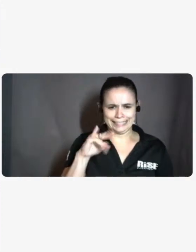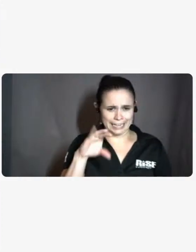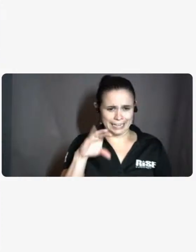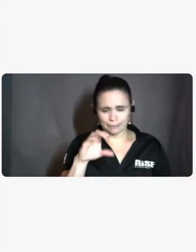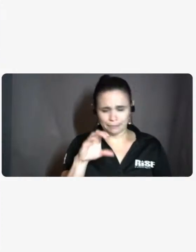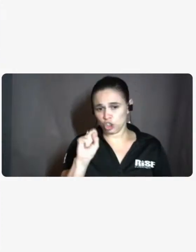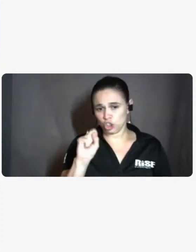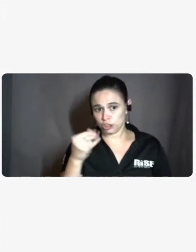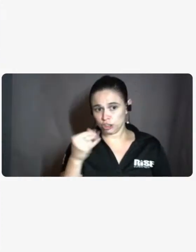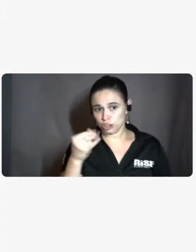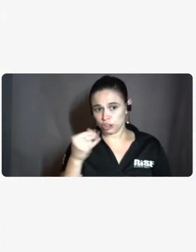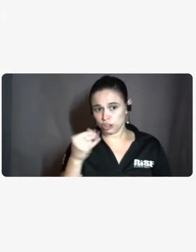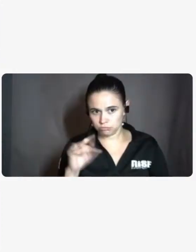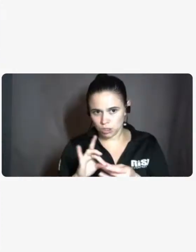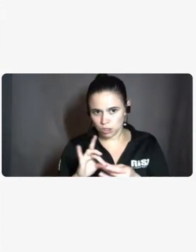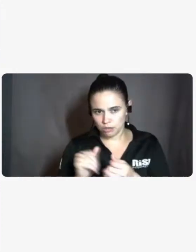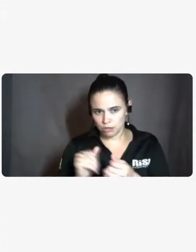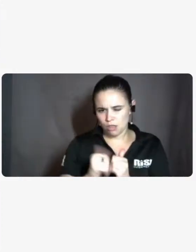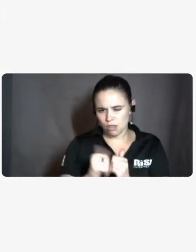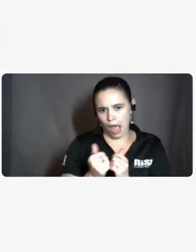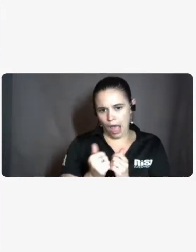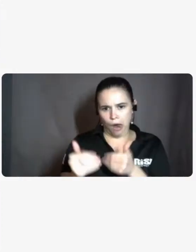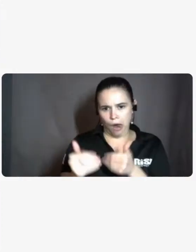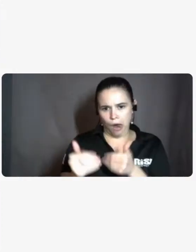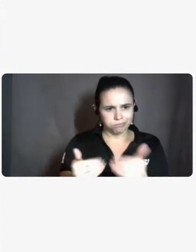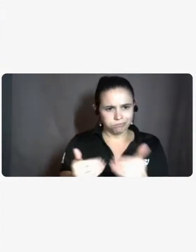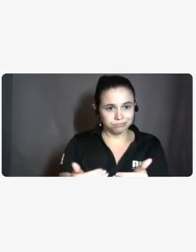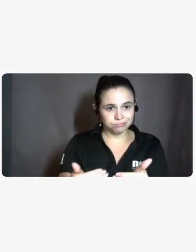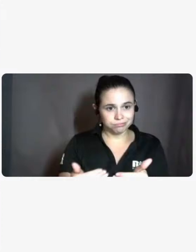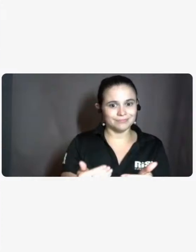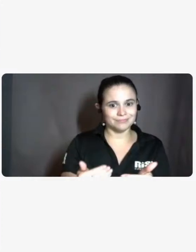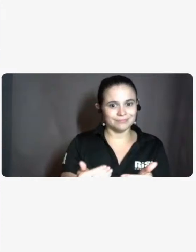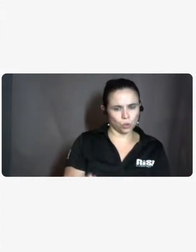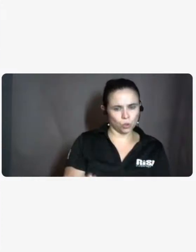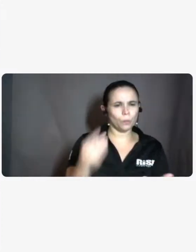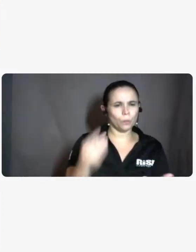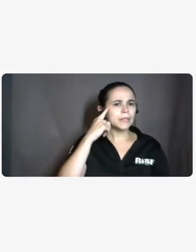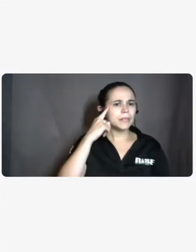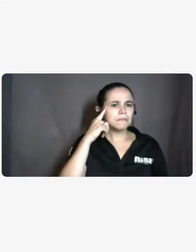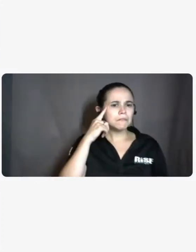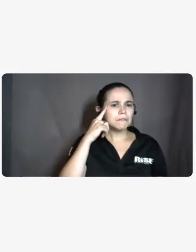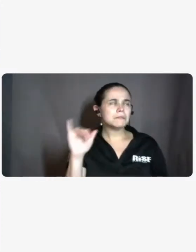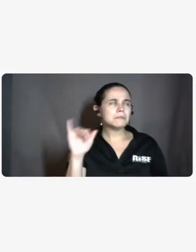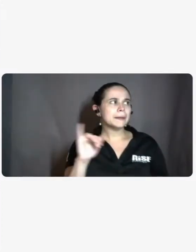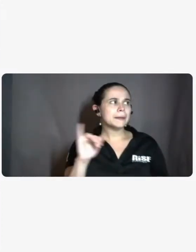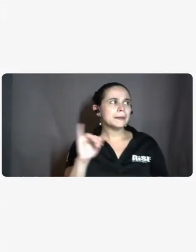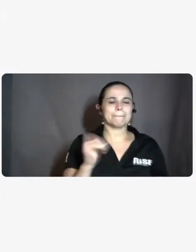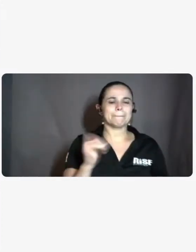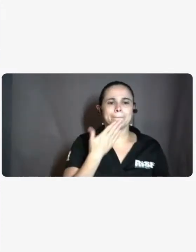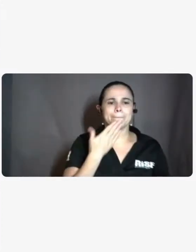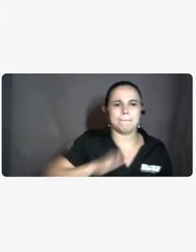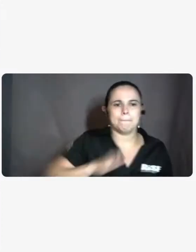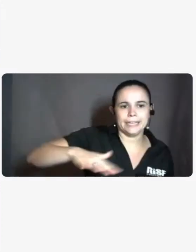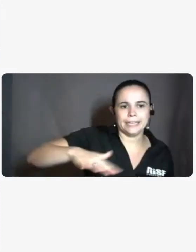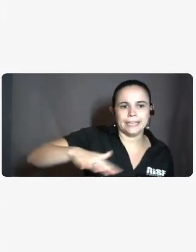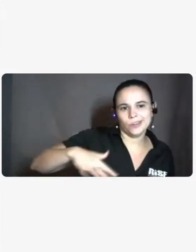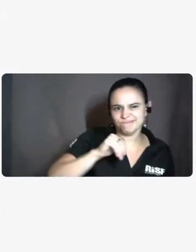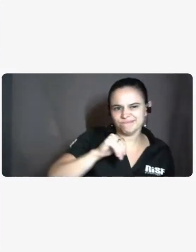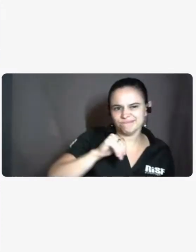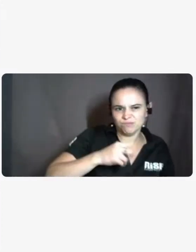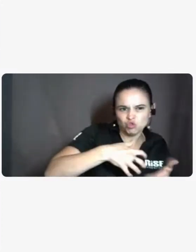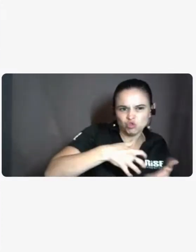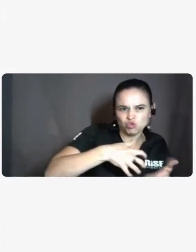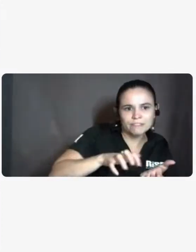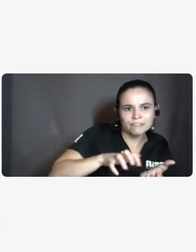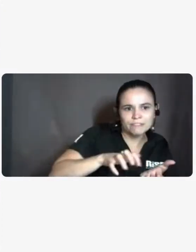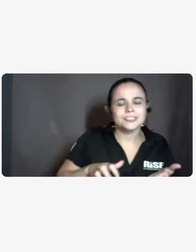It's kind of like being in a bad neighborhood. If you live in a bad neighborhood, you want to see change. You want to go over and tell